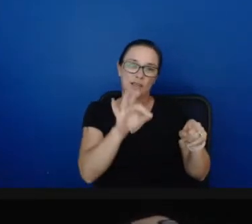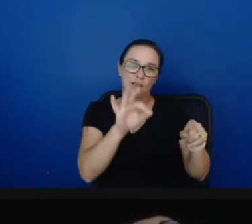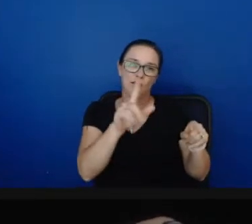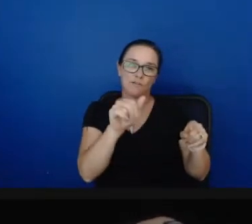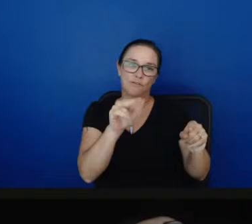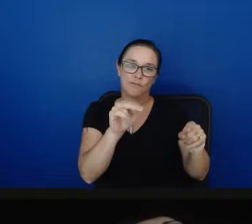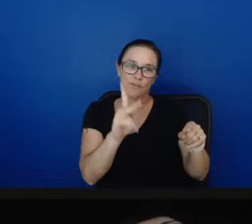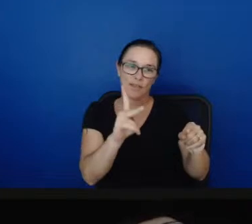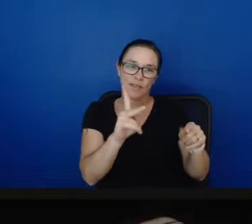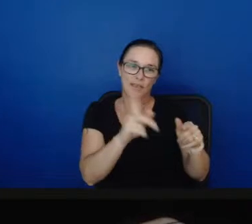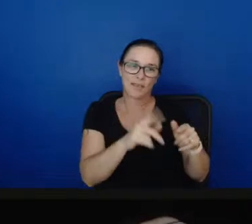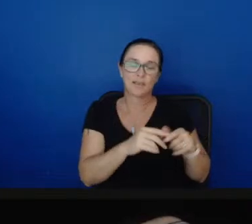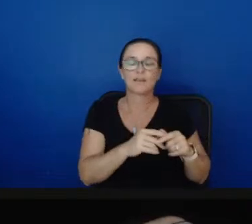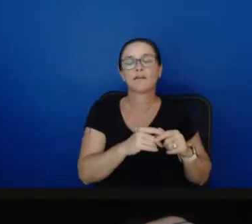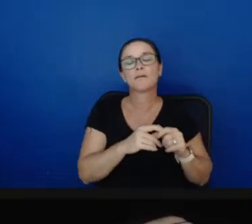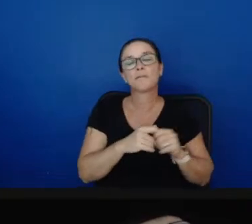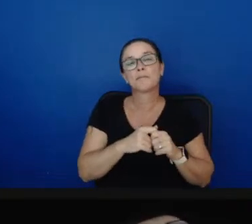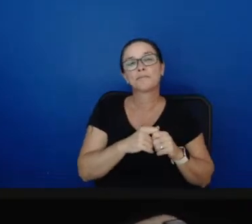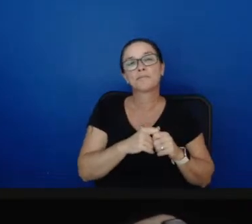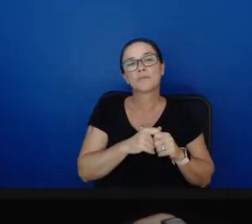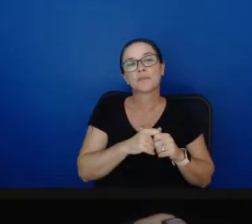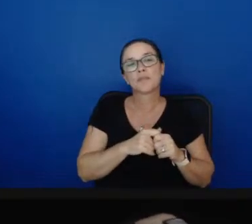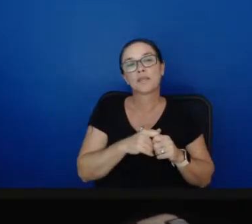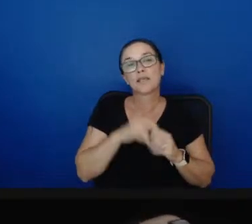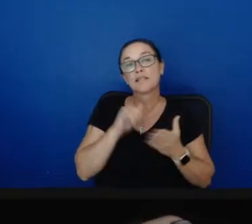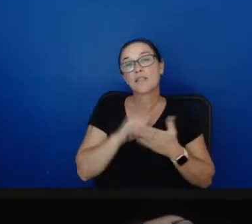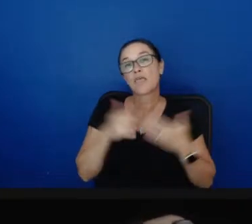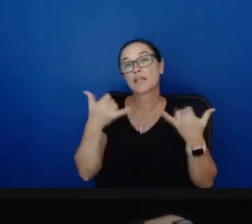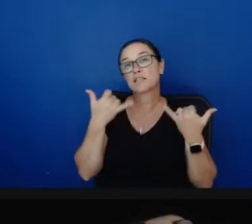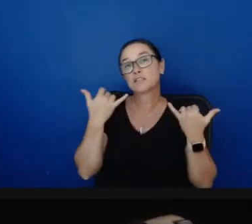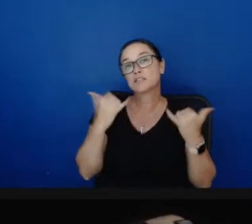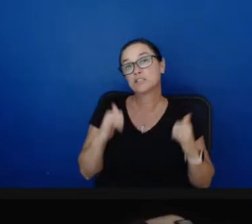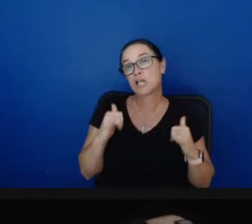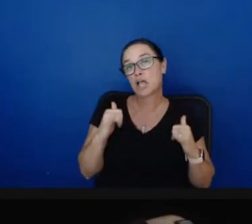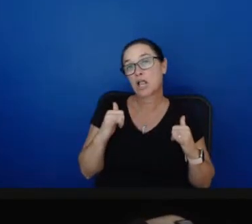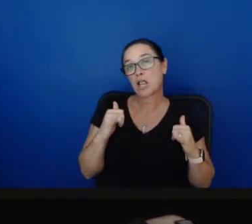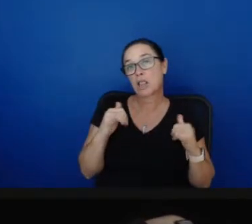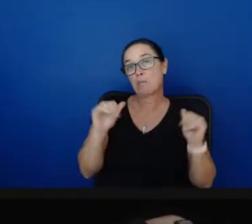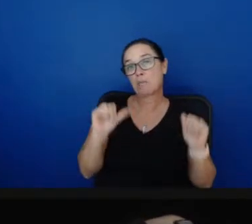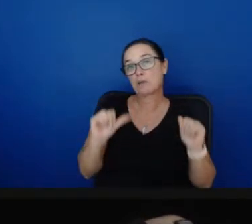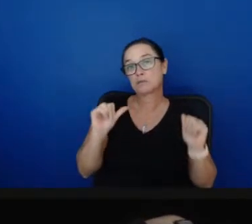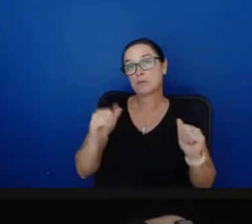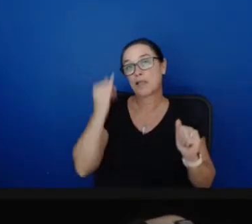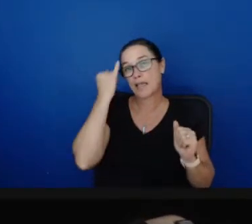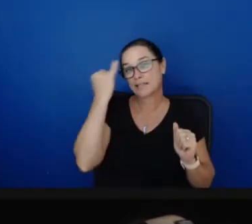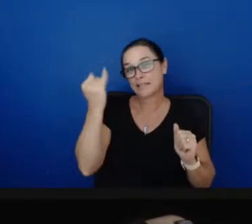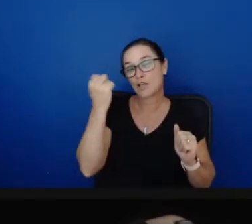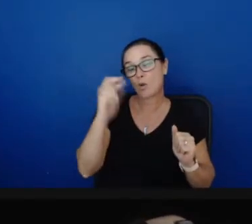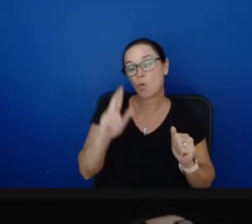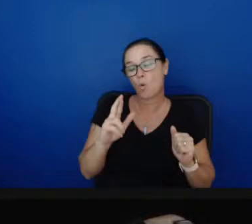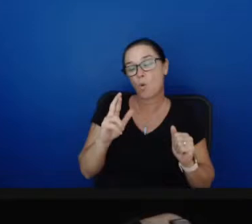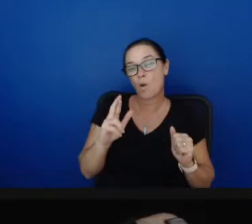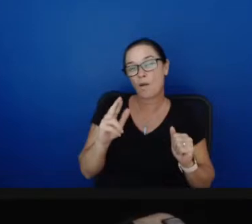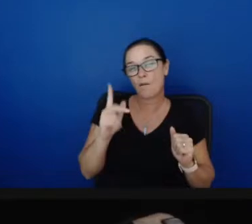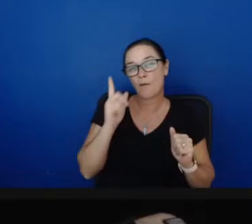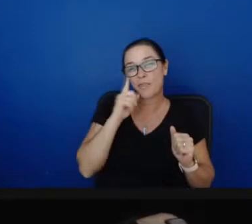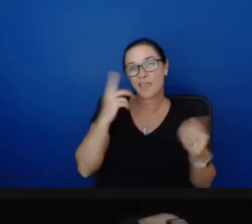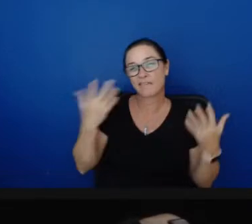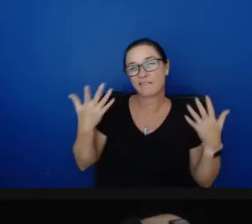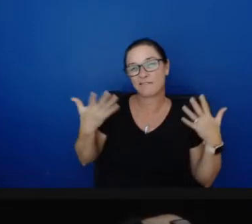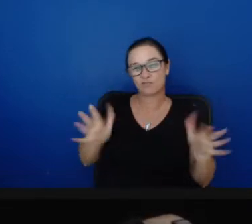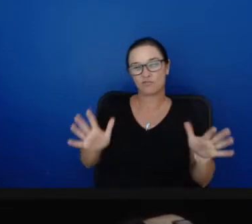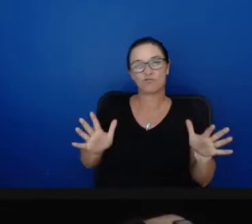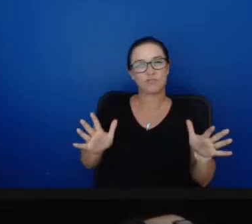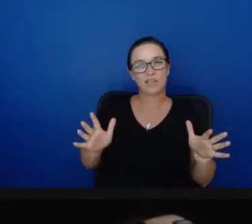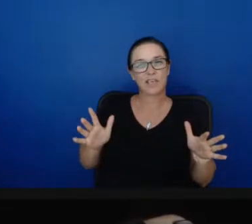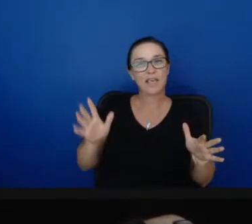it goes to the other. Is that still a working idea, or has that been kind of shelved? Or because it kind of seems